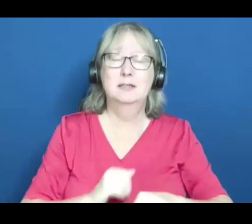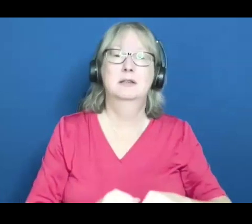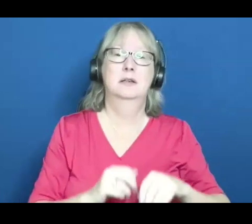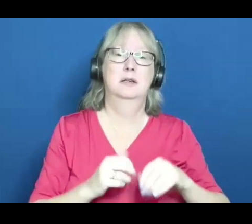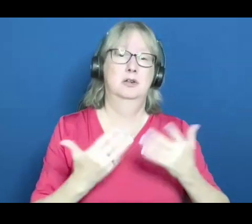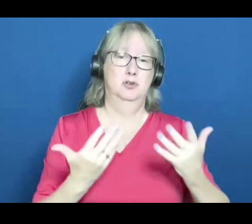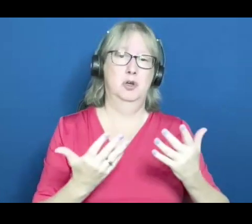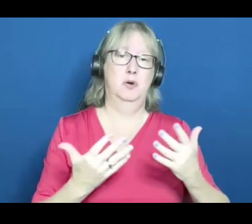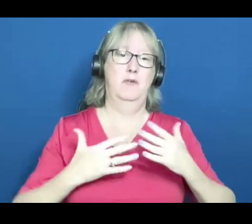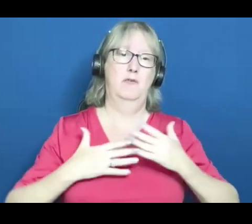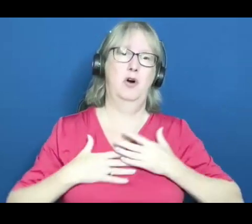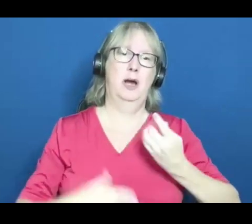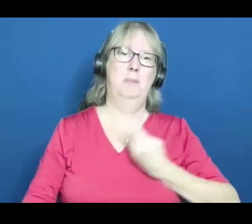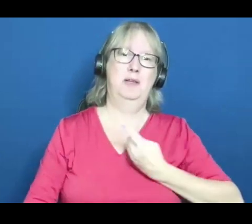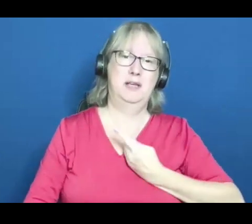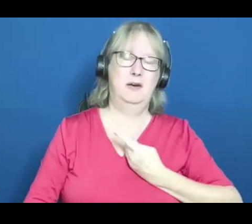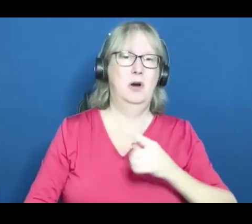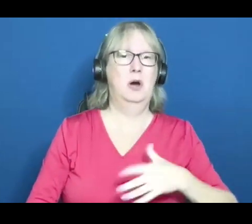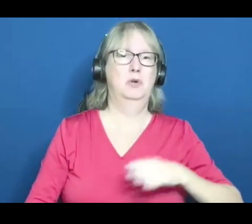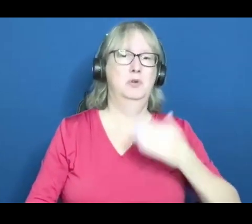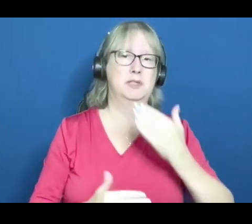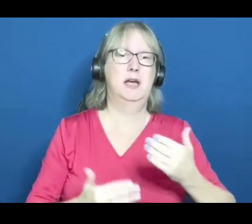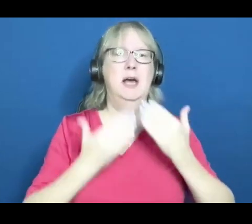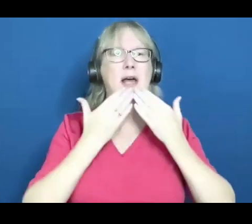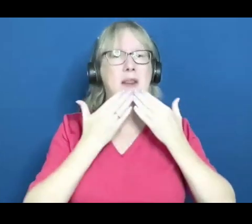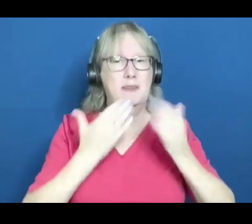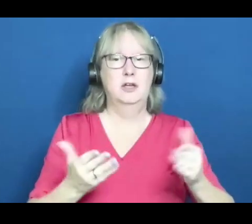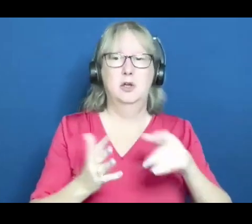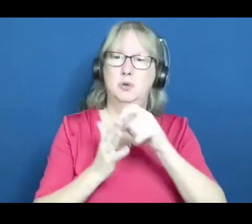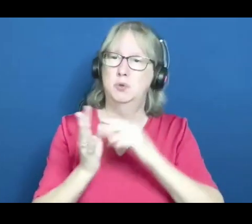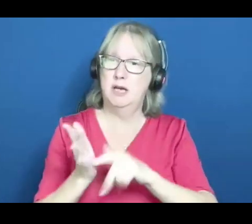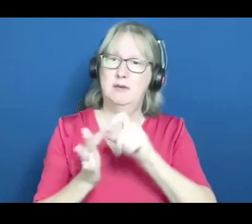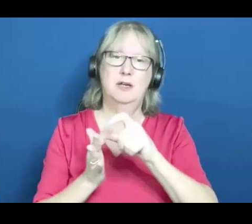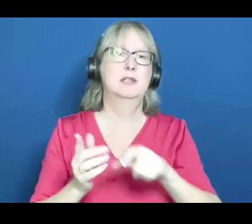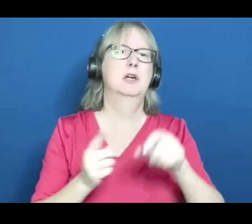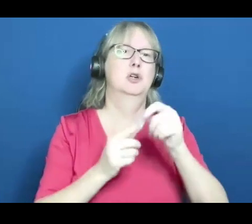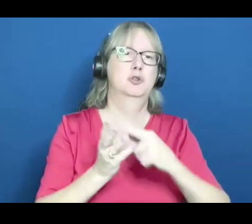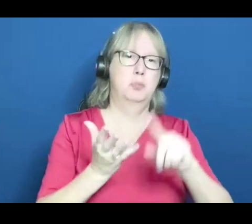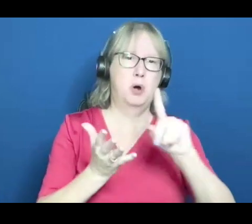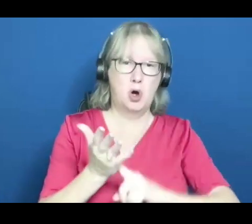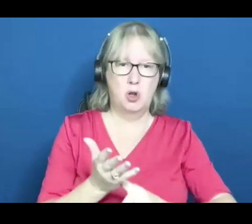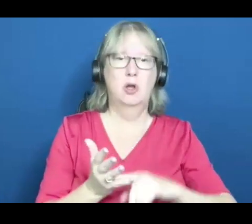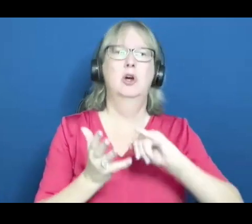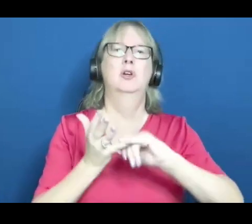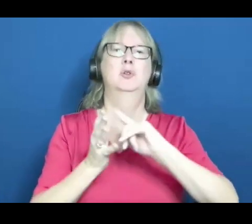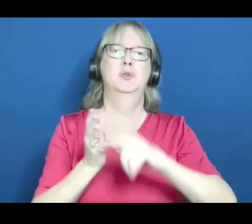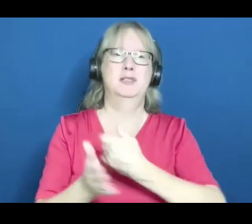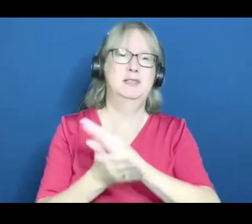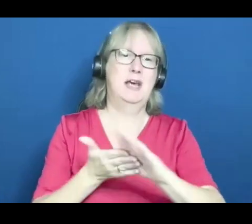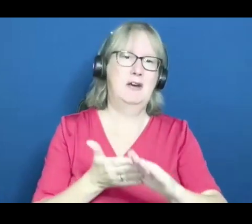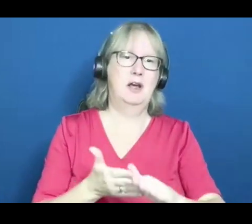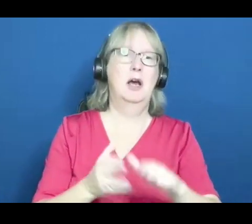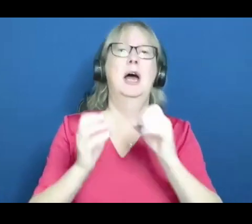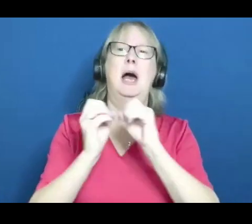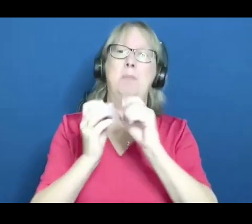just from myself to say thank you to David, to Paul, to Sarah, to BB, phenomenal. And